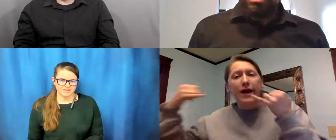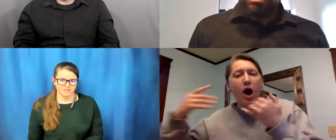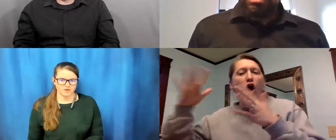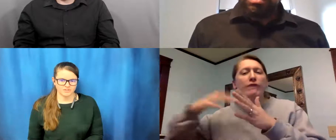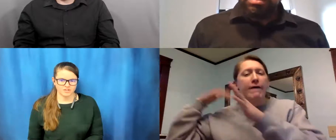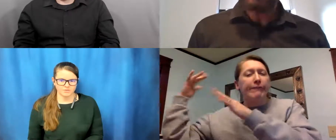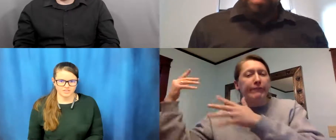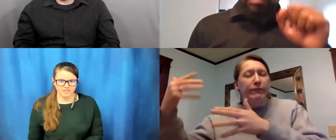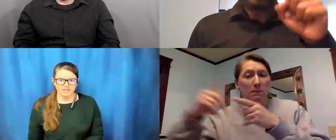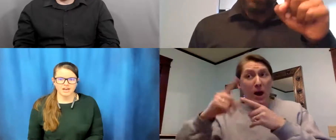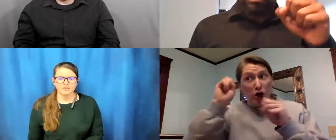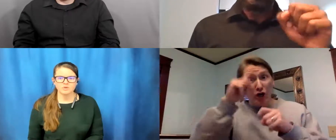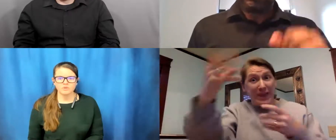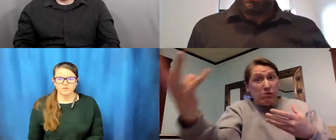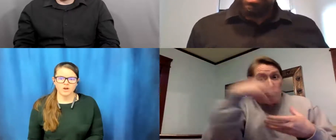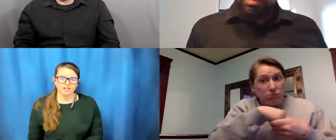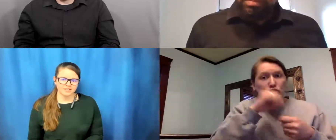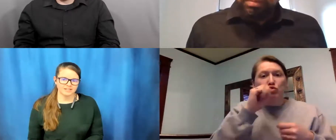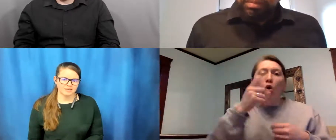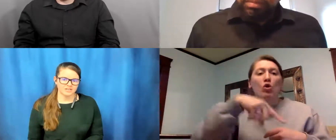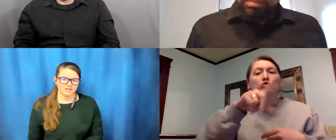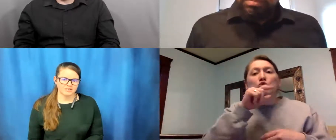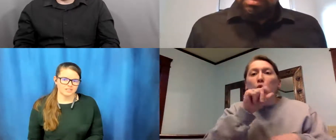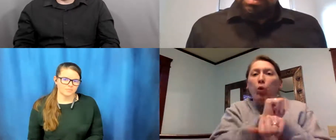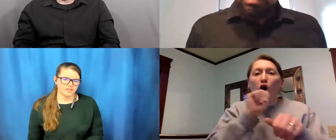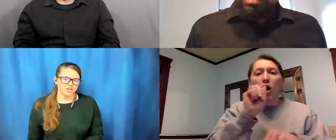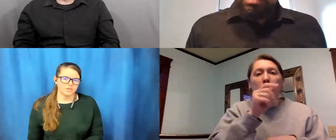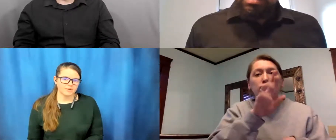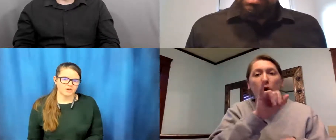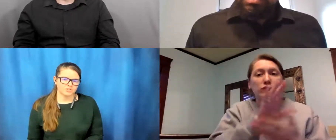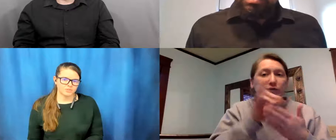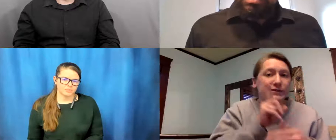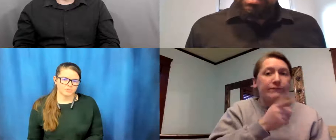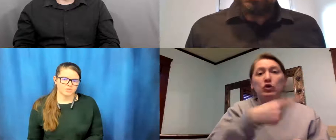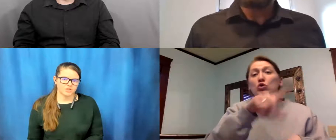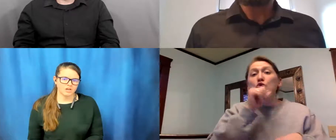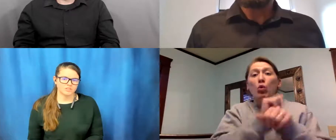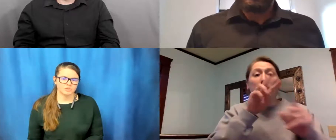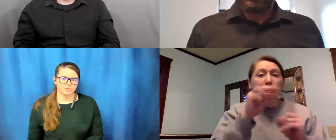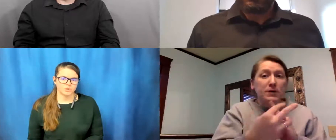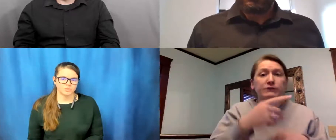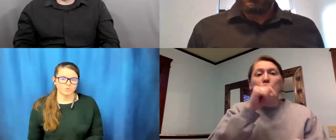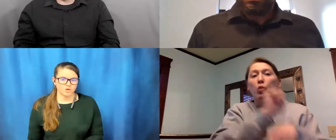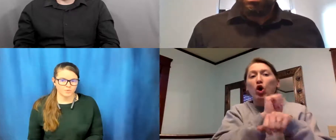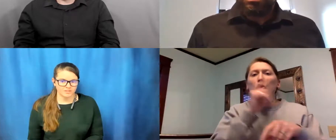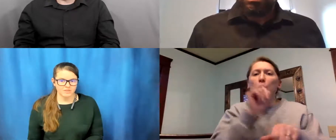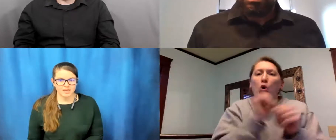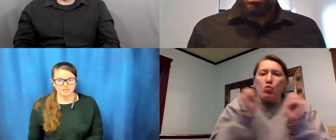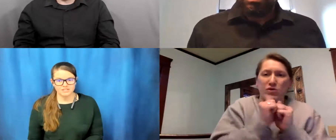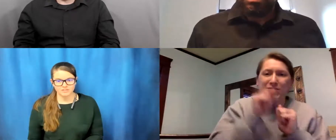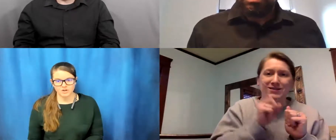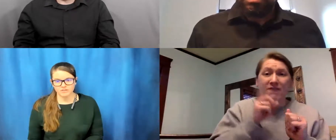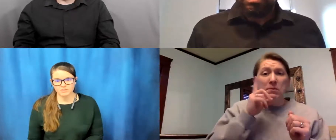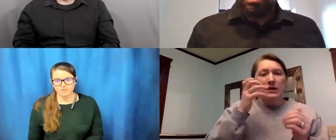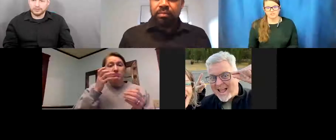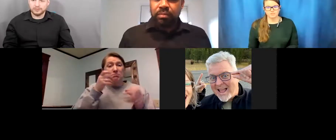people who work with the deaf and hard of hearing community. I know the online, they might not need it, but You might also be able to talk to those who work with the